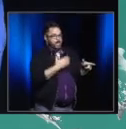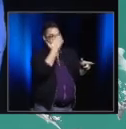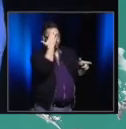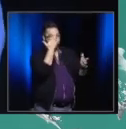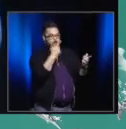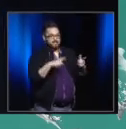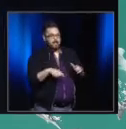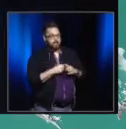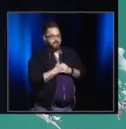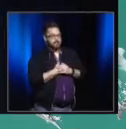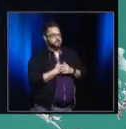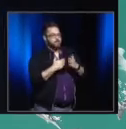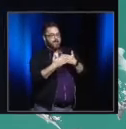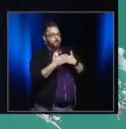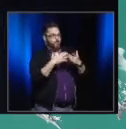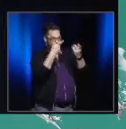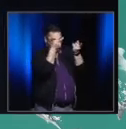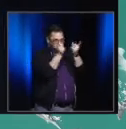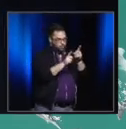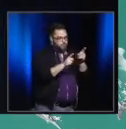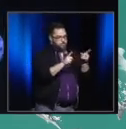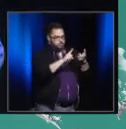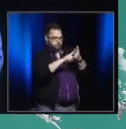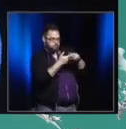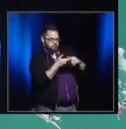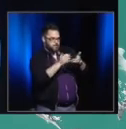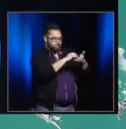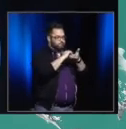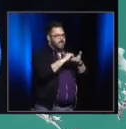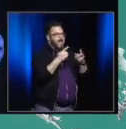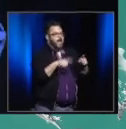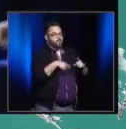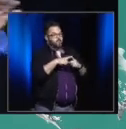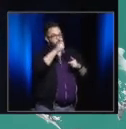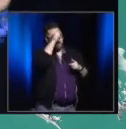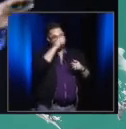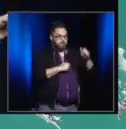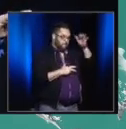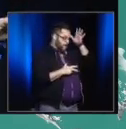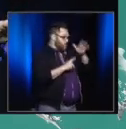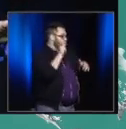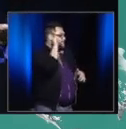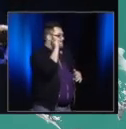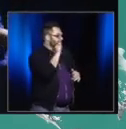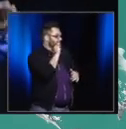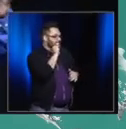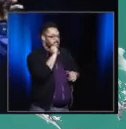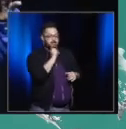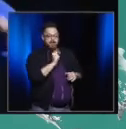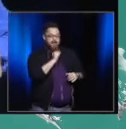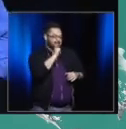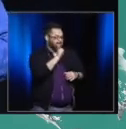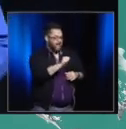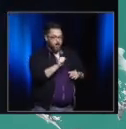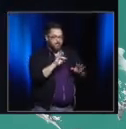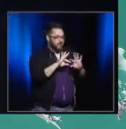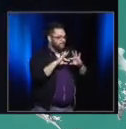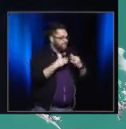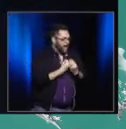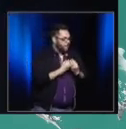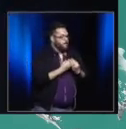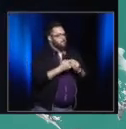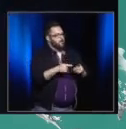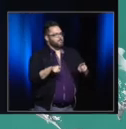So alliances are formed when males are in their early to mid-teens, not with relatives, but with